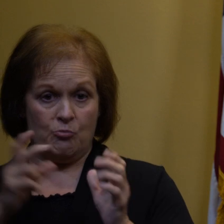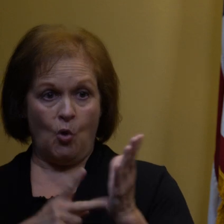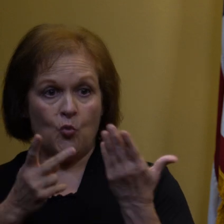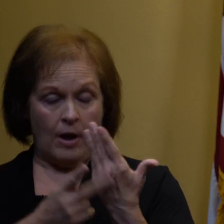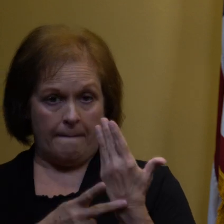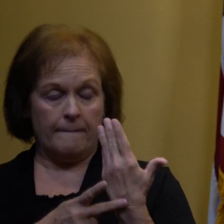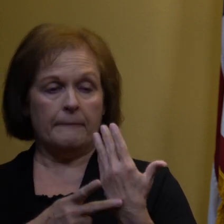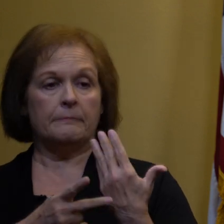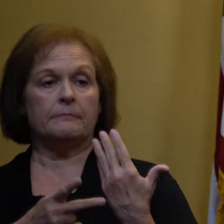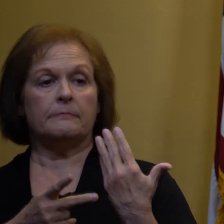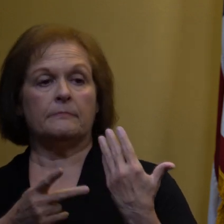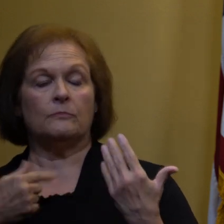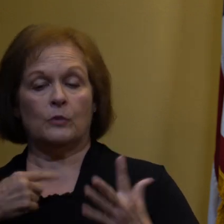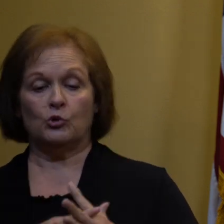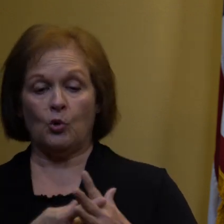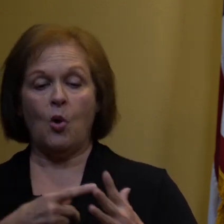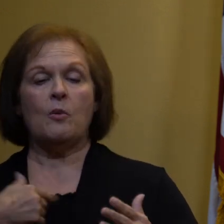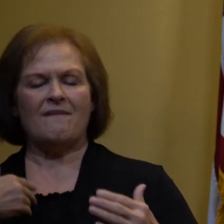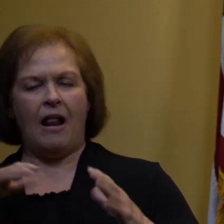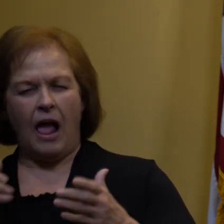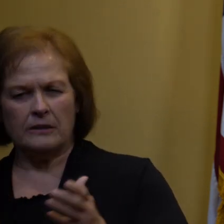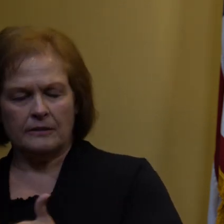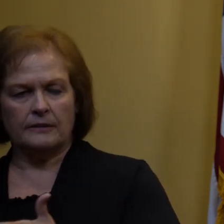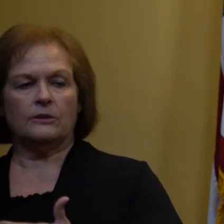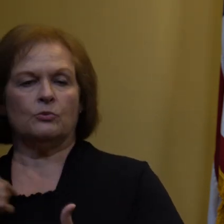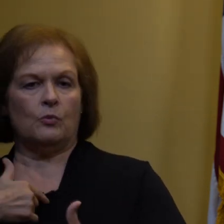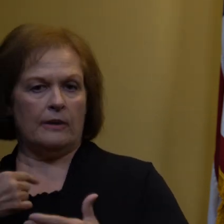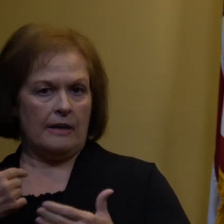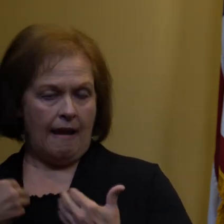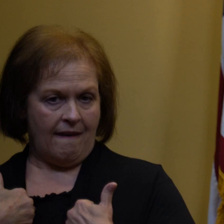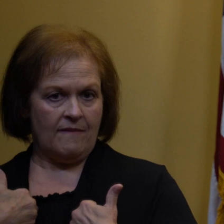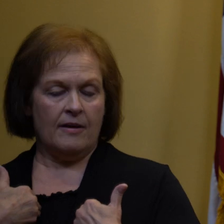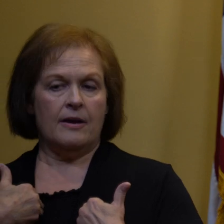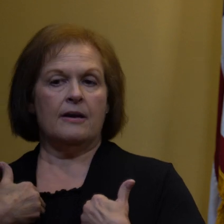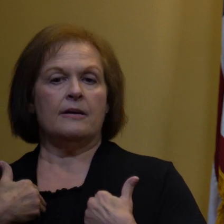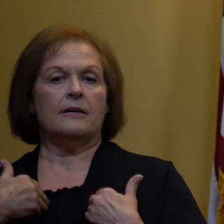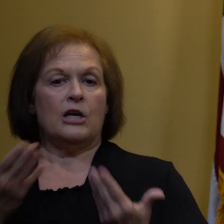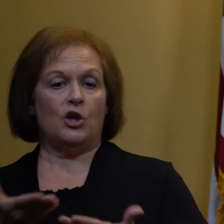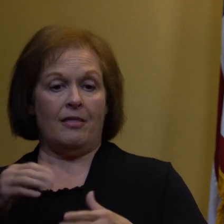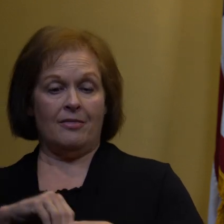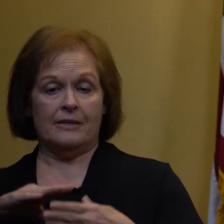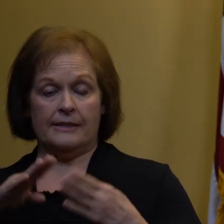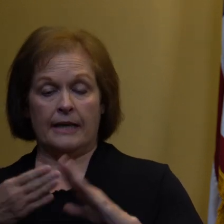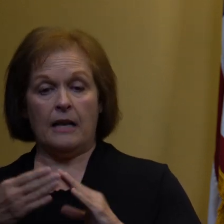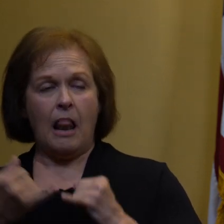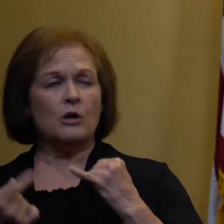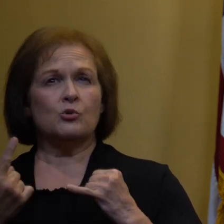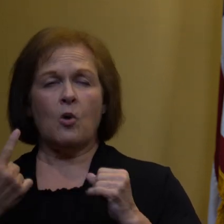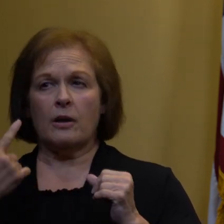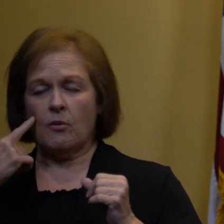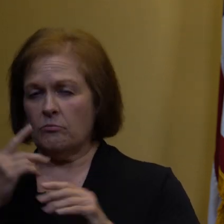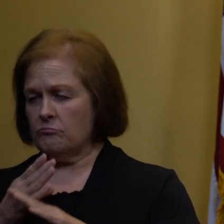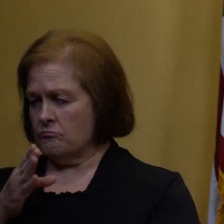We kicked off this program. We have classes that we have been able to hold throughout the city of New Orleans. The last one, we had